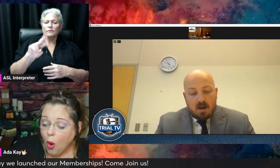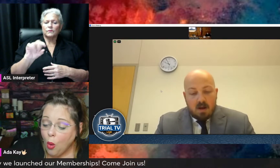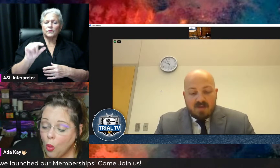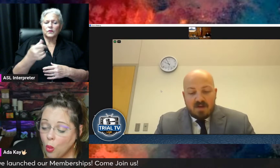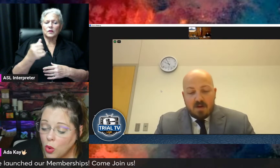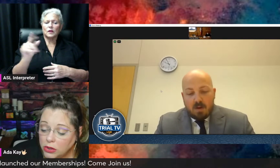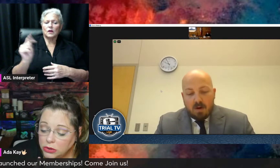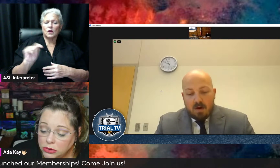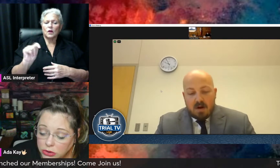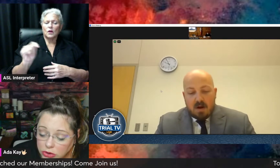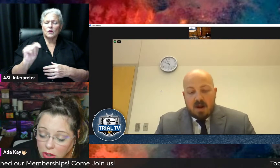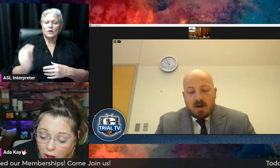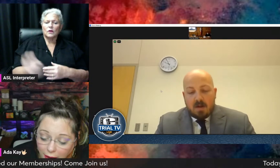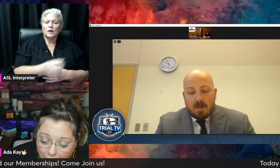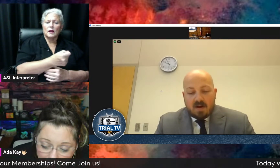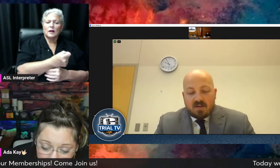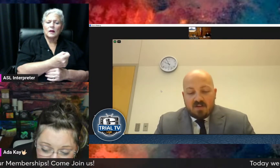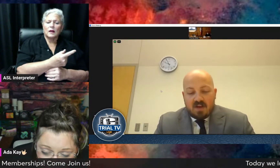are